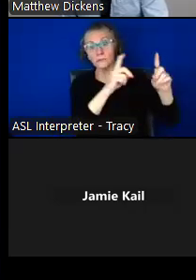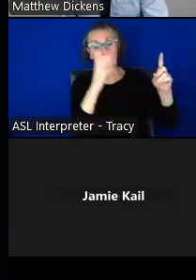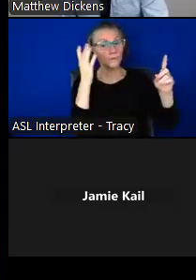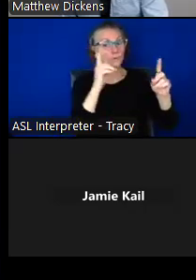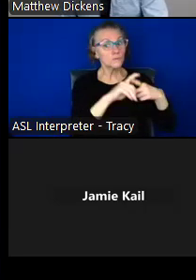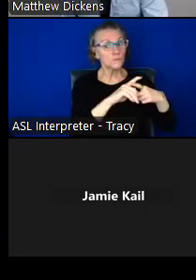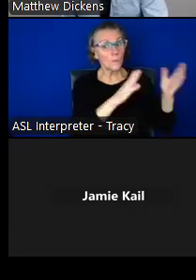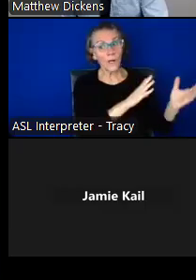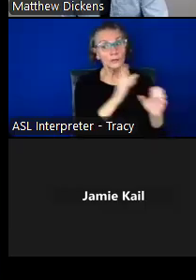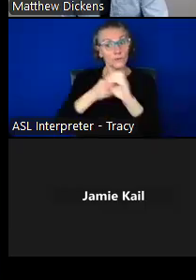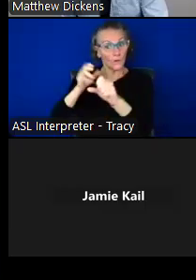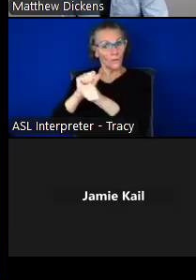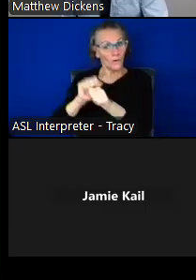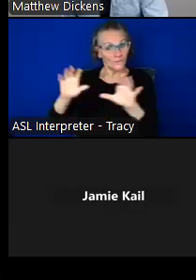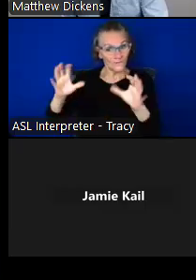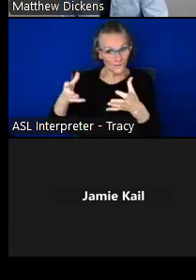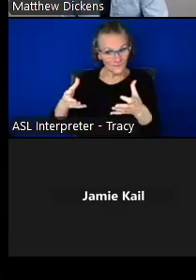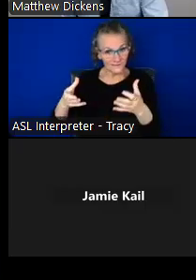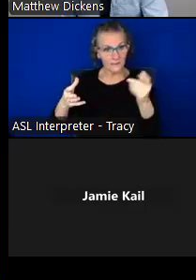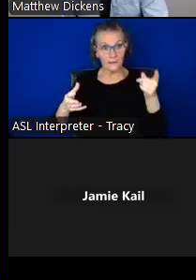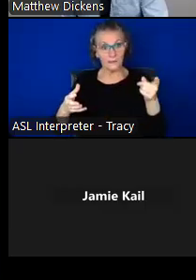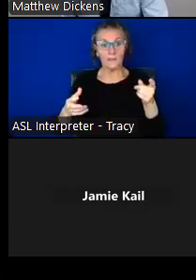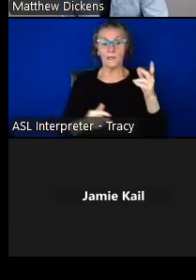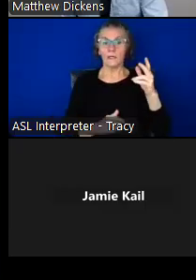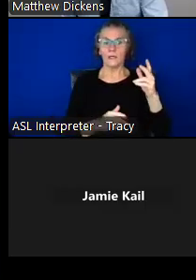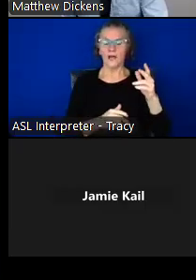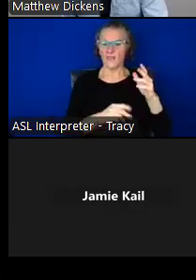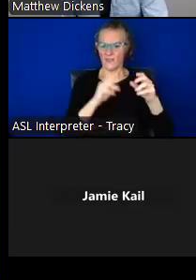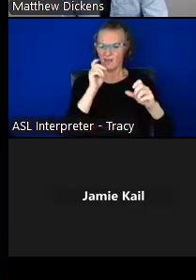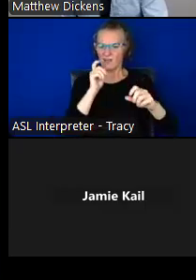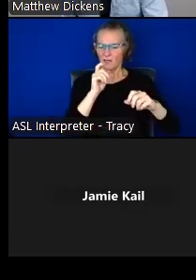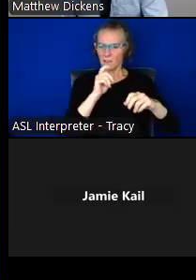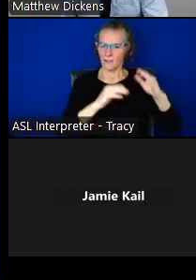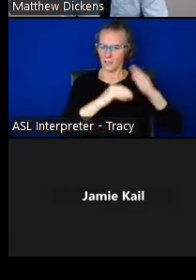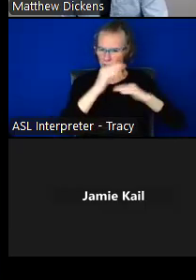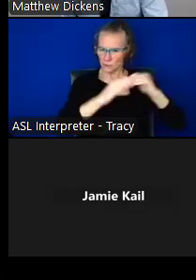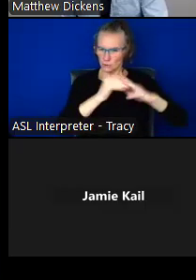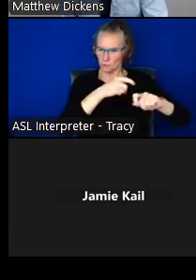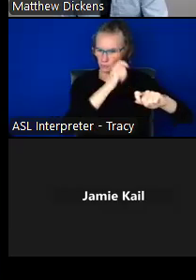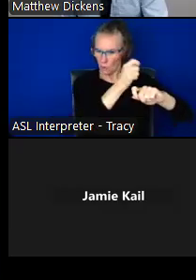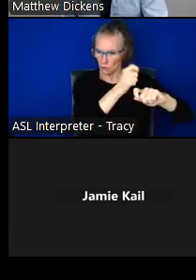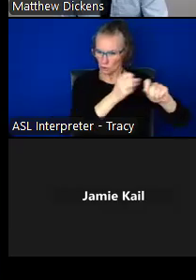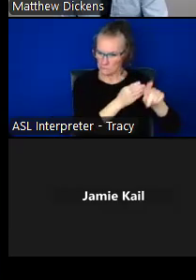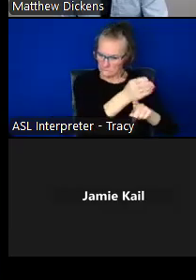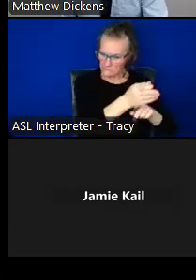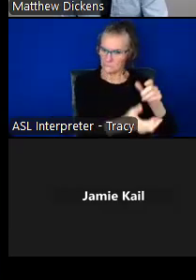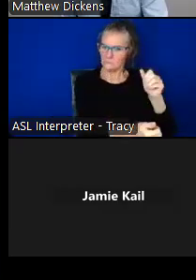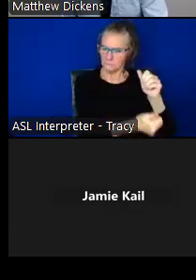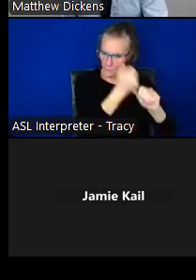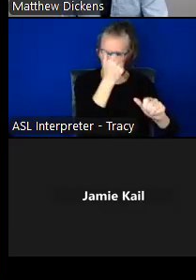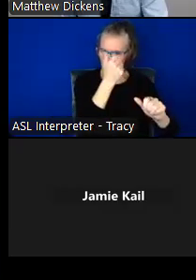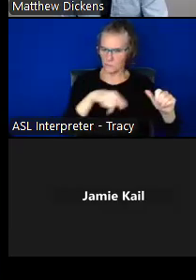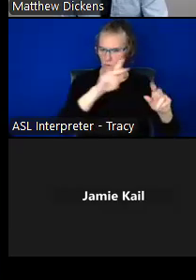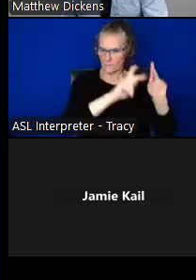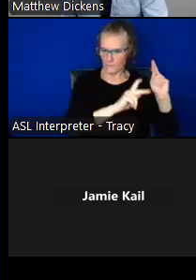is our workforce. Construction actually employs most of these individuals, and then